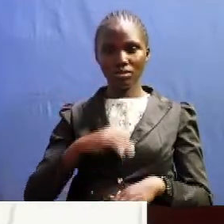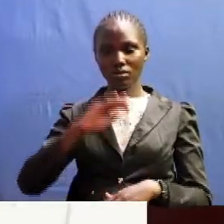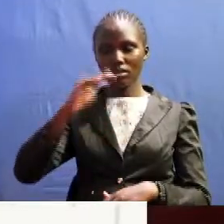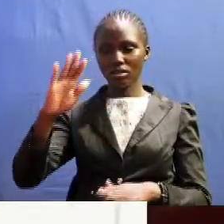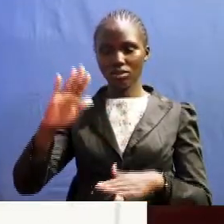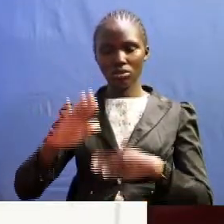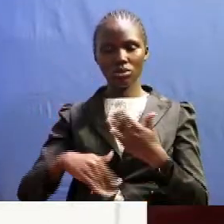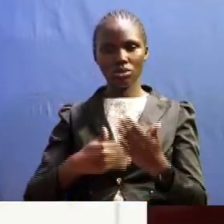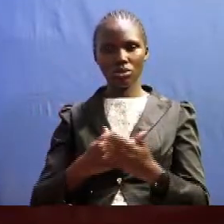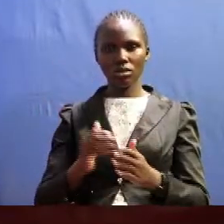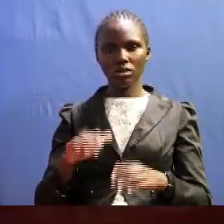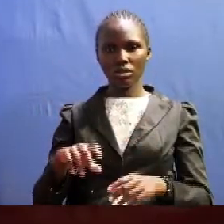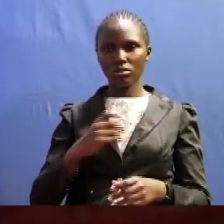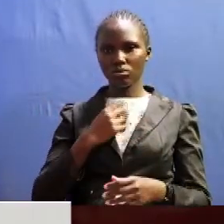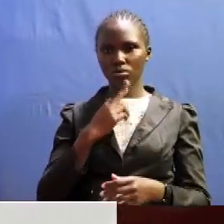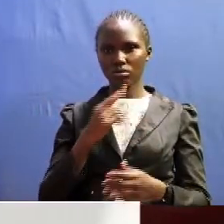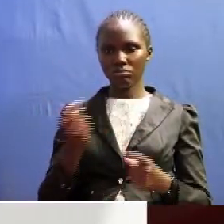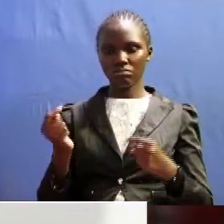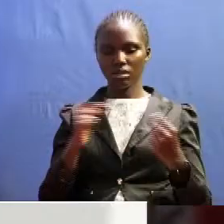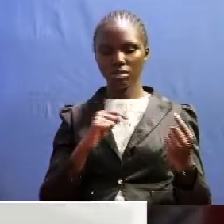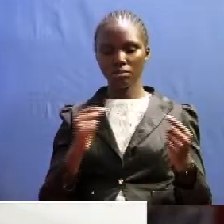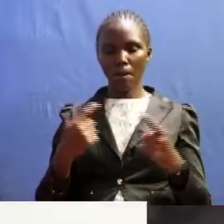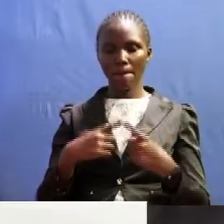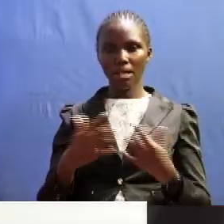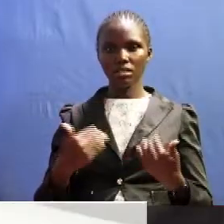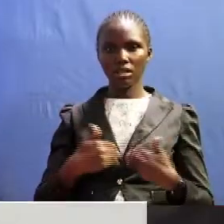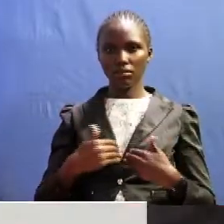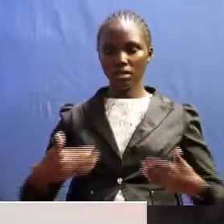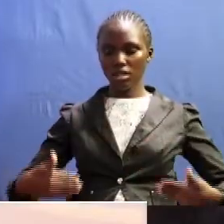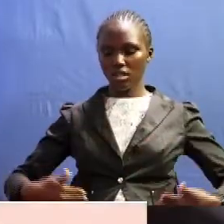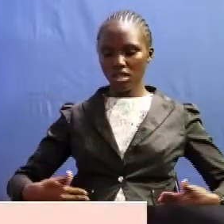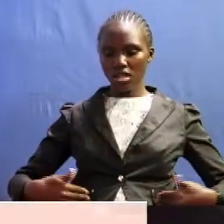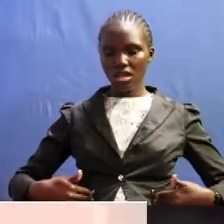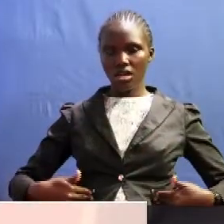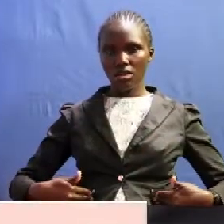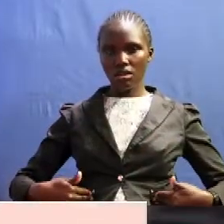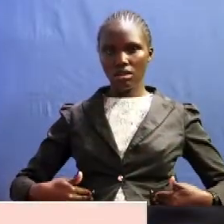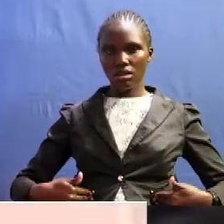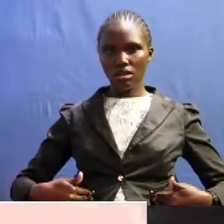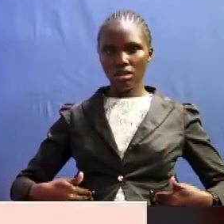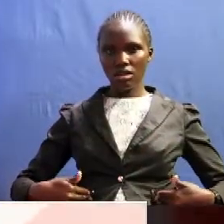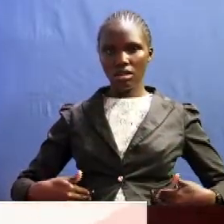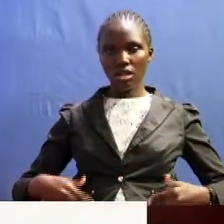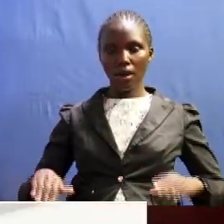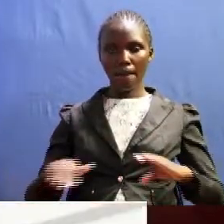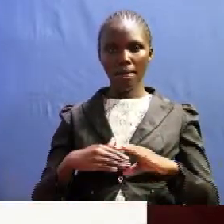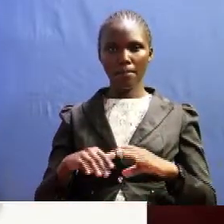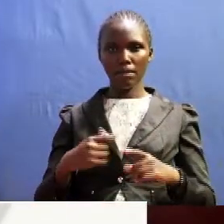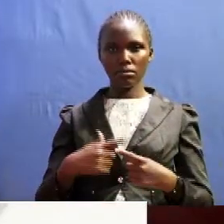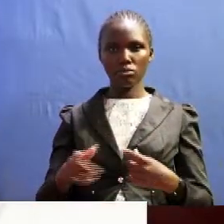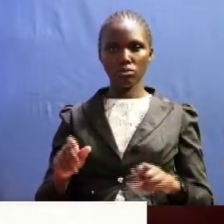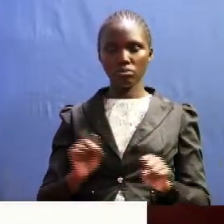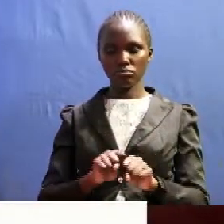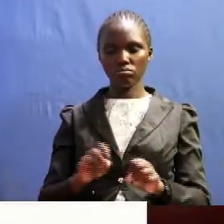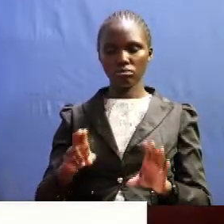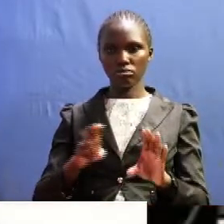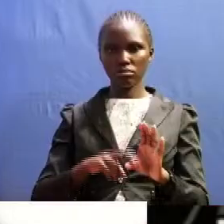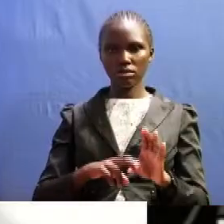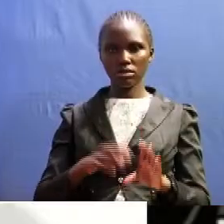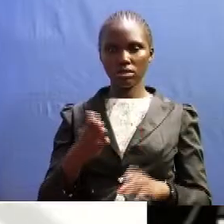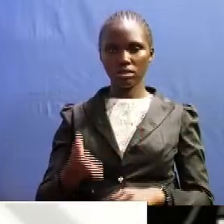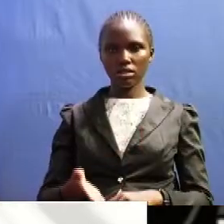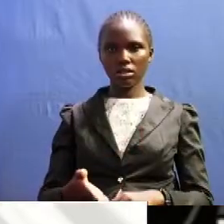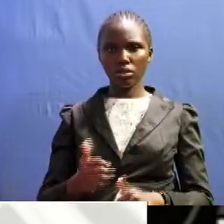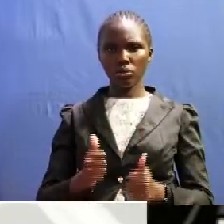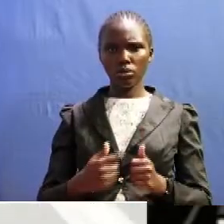its entirety, Honorable Speaker. We have young members like Honorable Njeri, Honorable Joseph, who just joined this house the other day, Honorable Speaker.